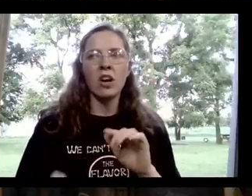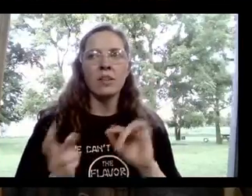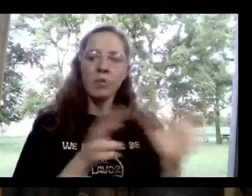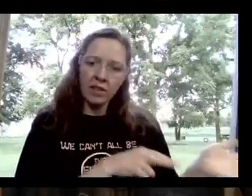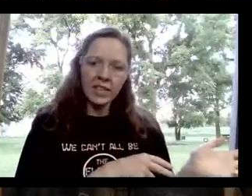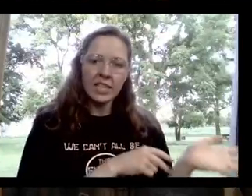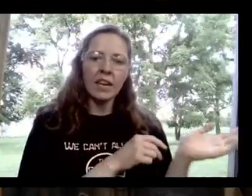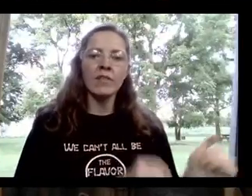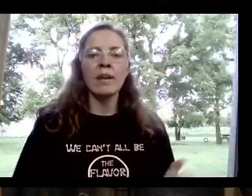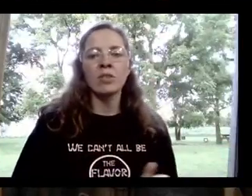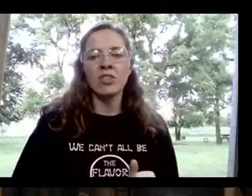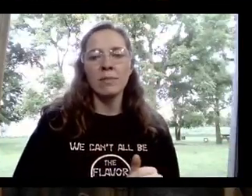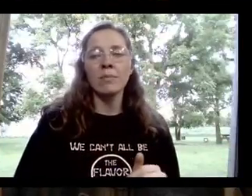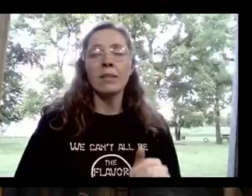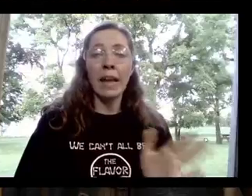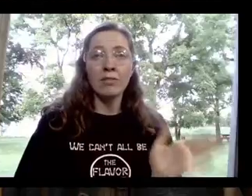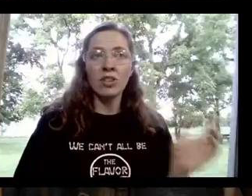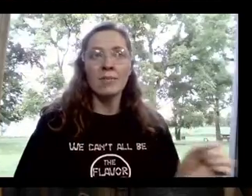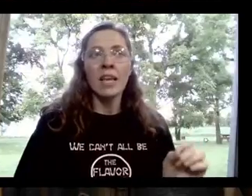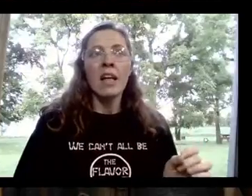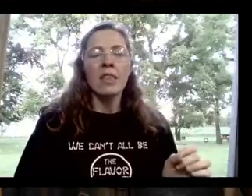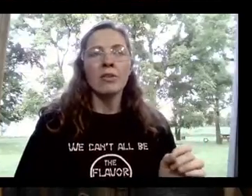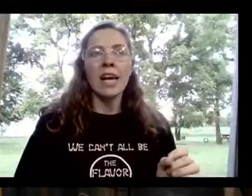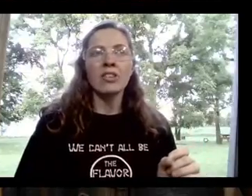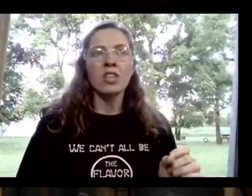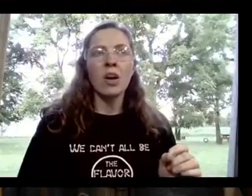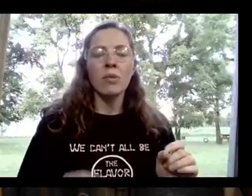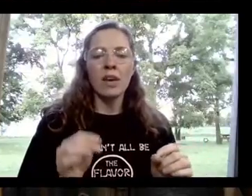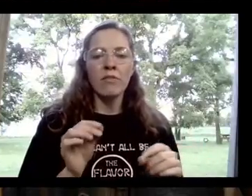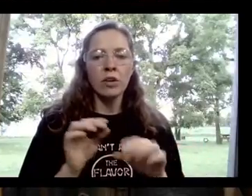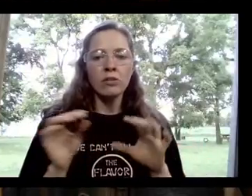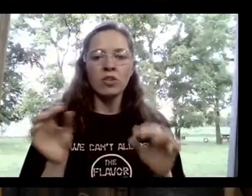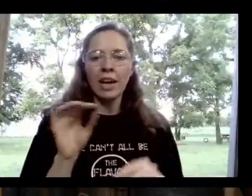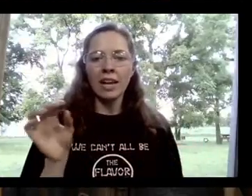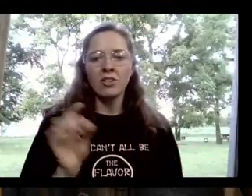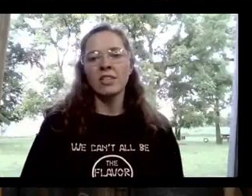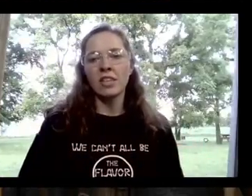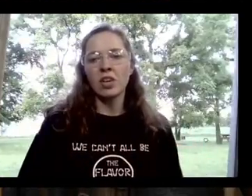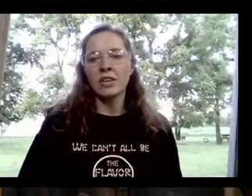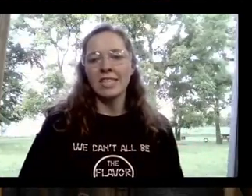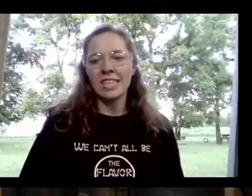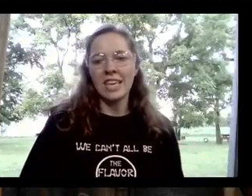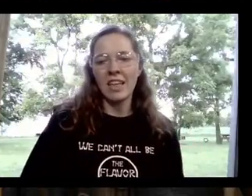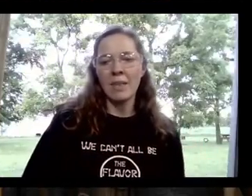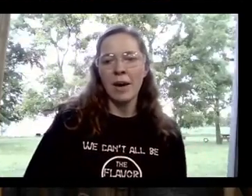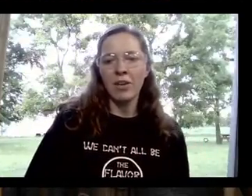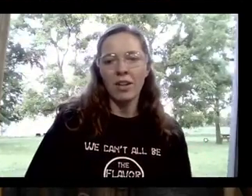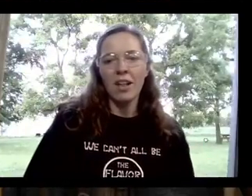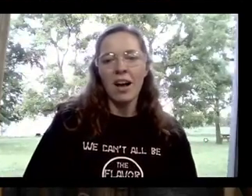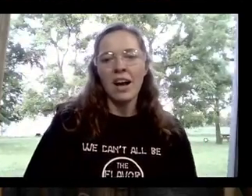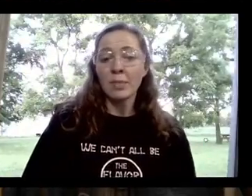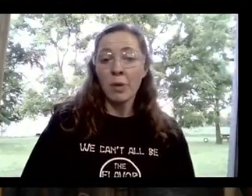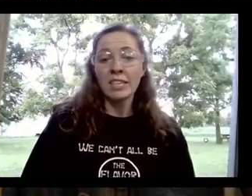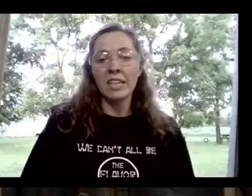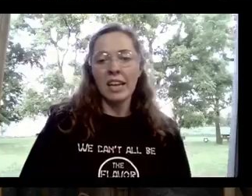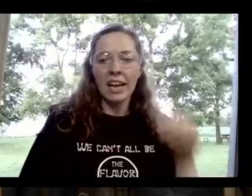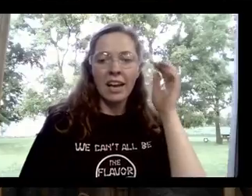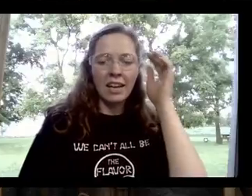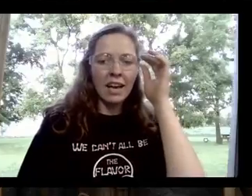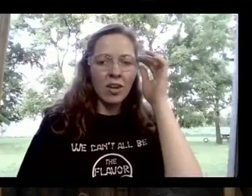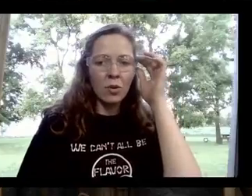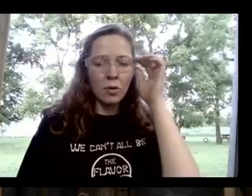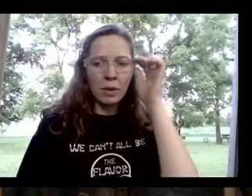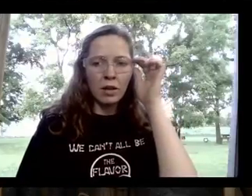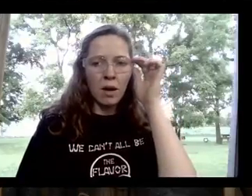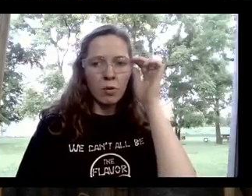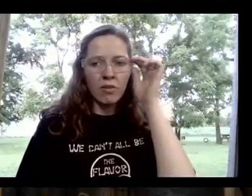finished on the previous set of live streams, there was actually only a few striations that you could see in the metal. Surprisingly,